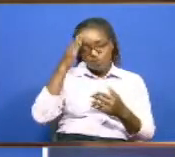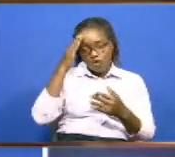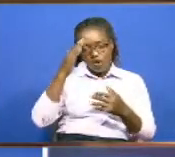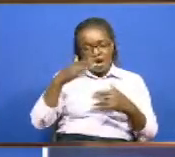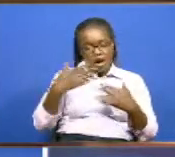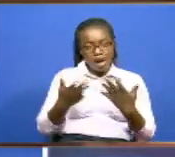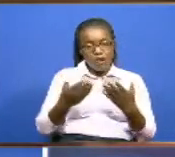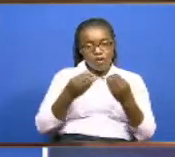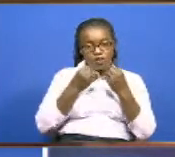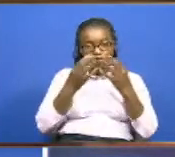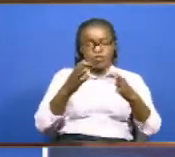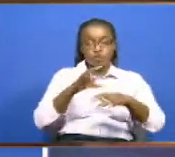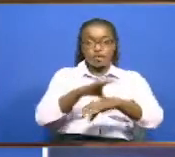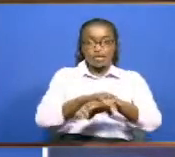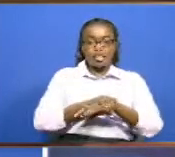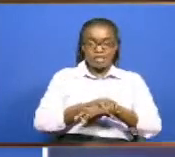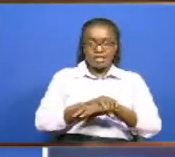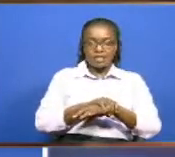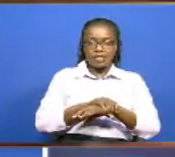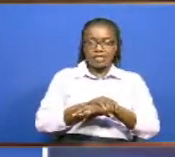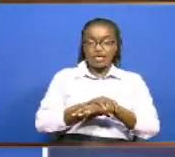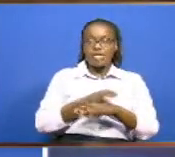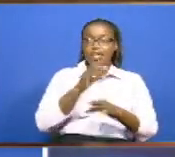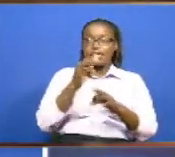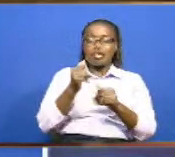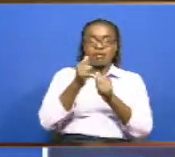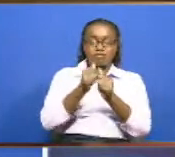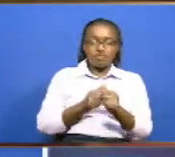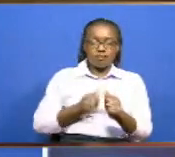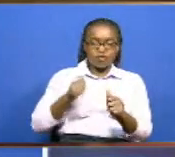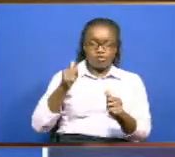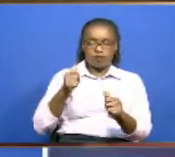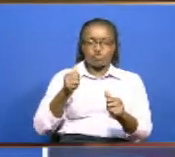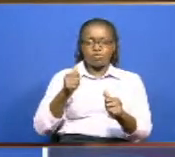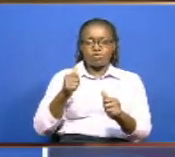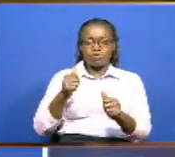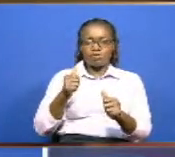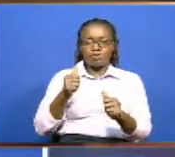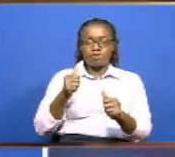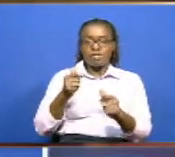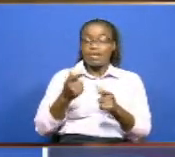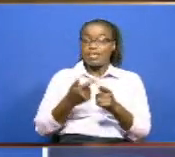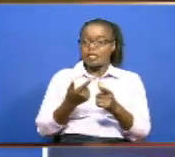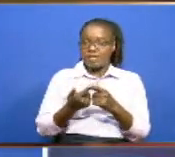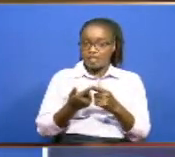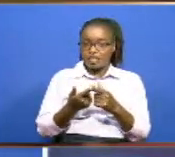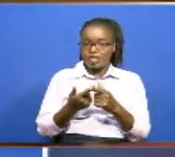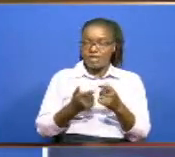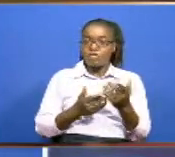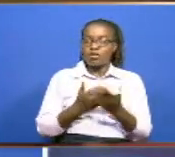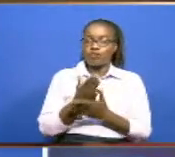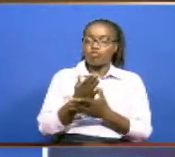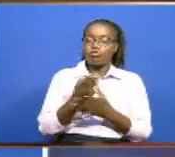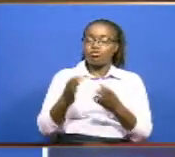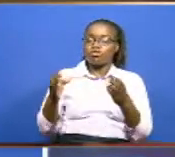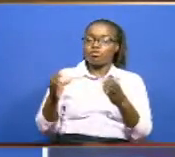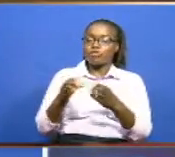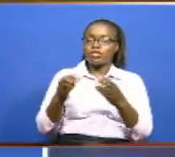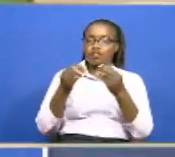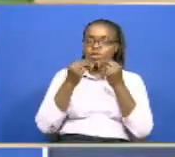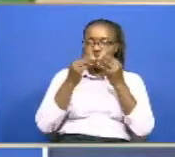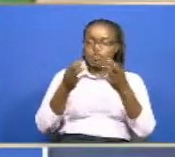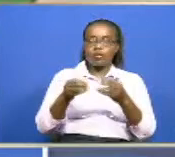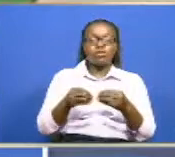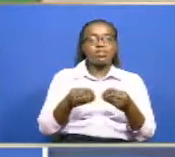that information. And if that information is denied, then how to ensure that through the commission, the information is